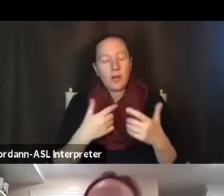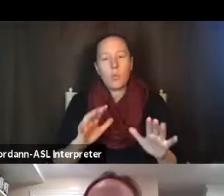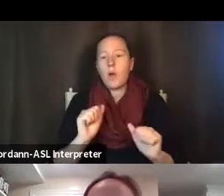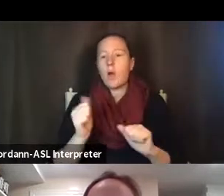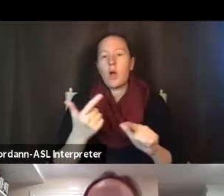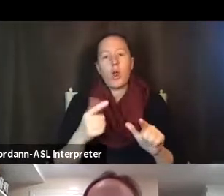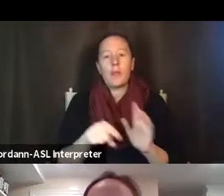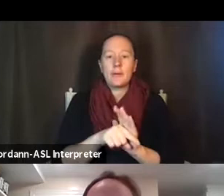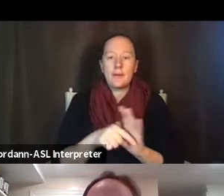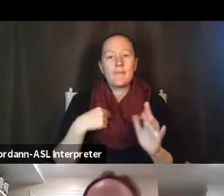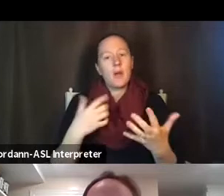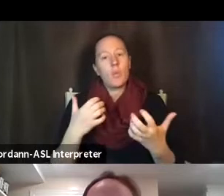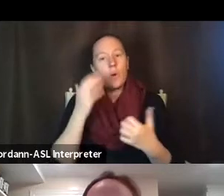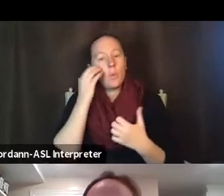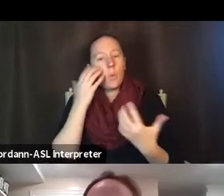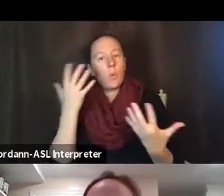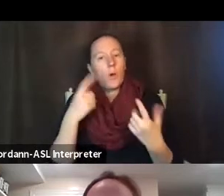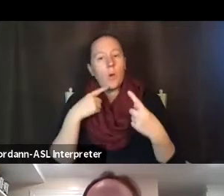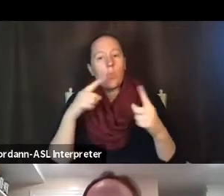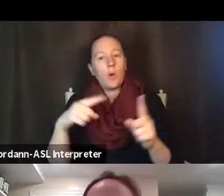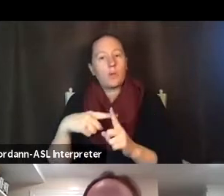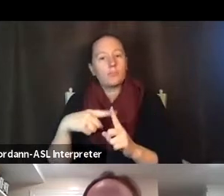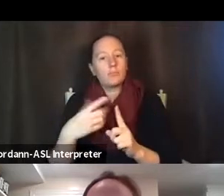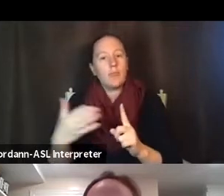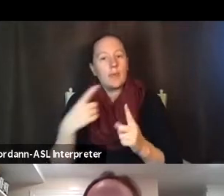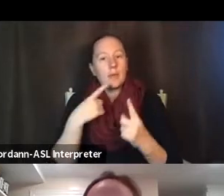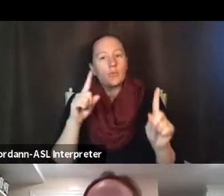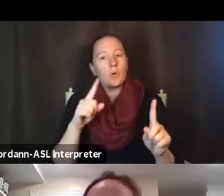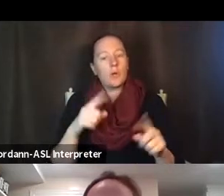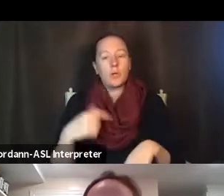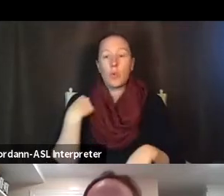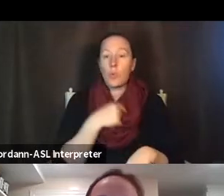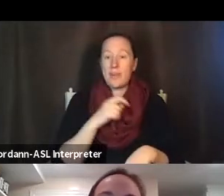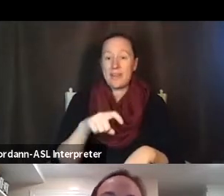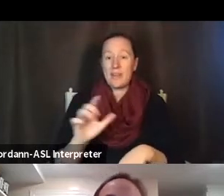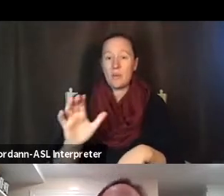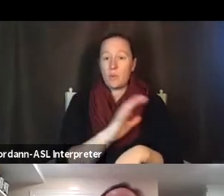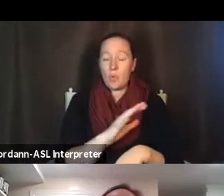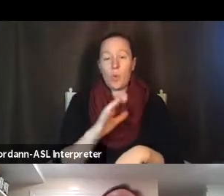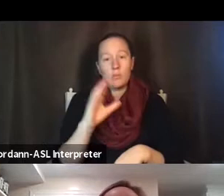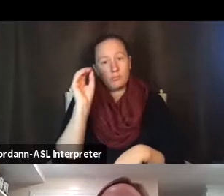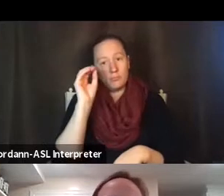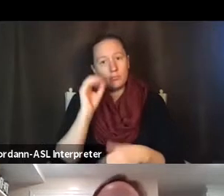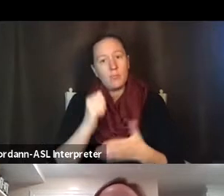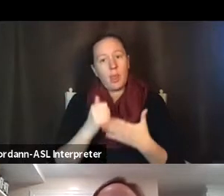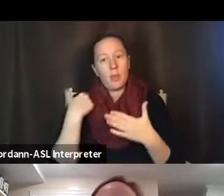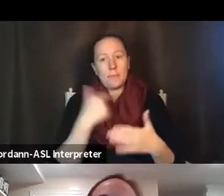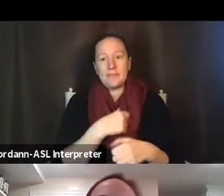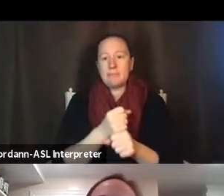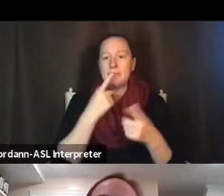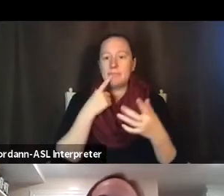to highlight the things that are working and what we're hopeful for as well. We need your input to help us make key decisions on the future of the behavioral health